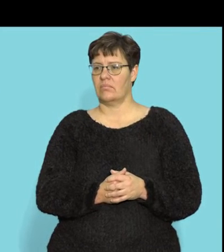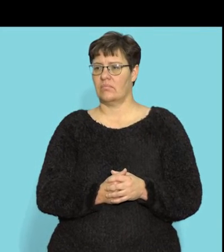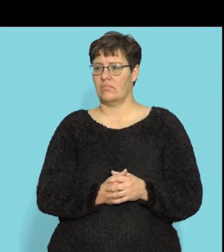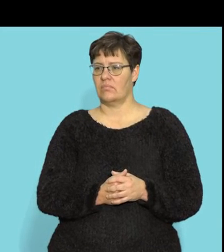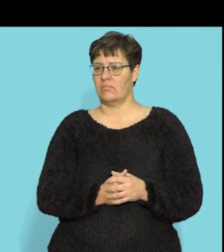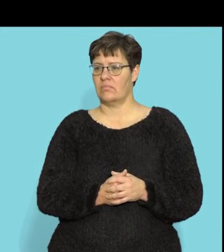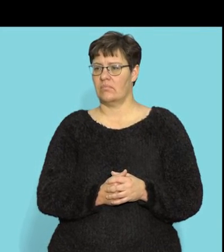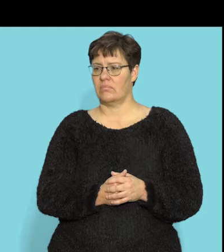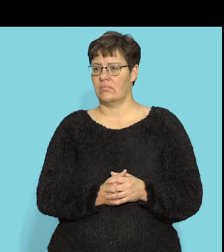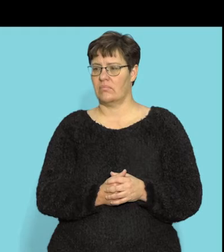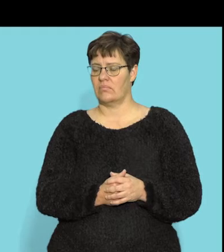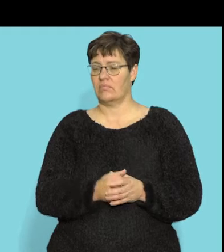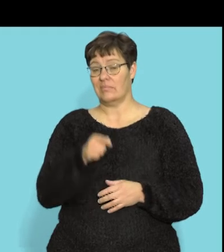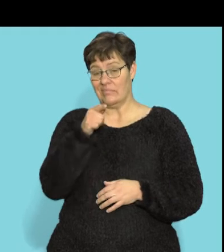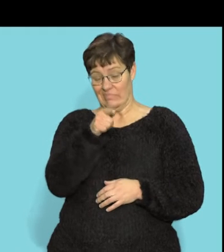Okay.